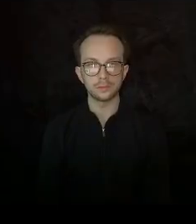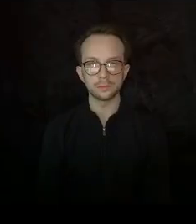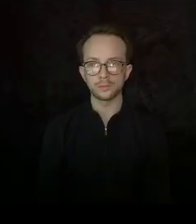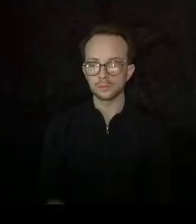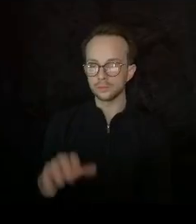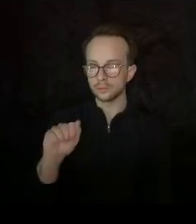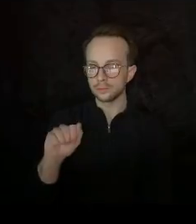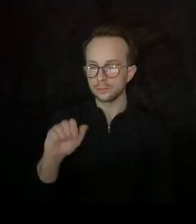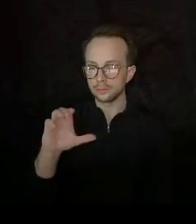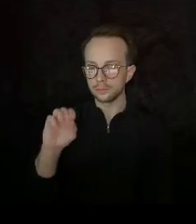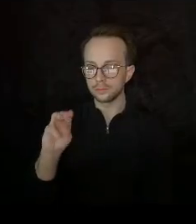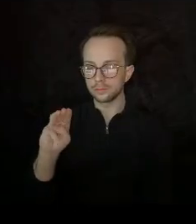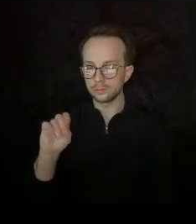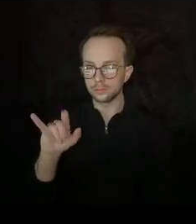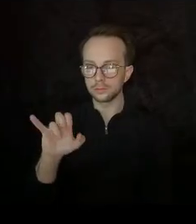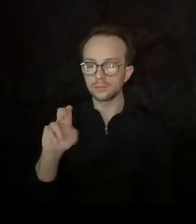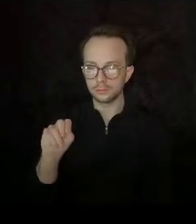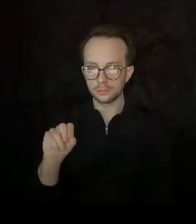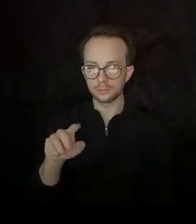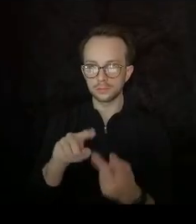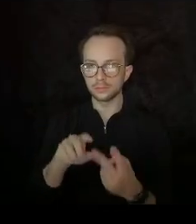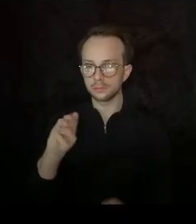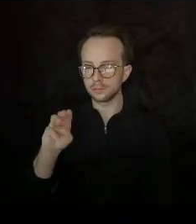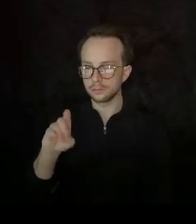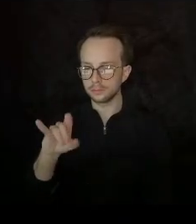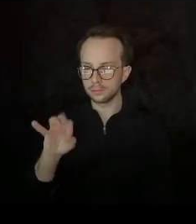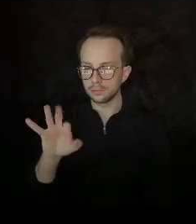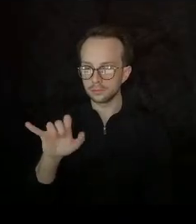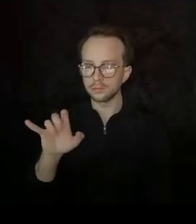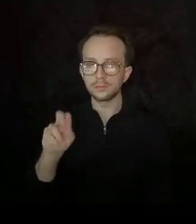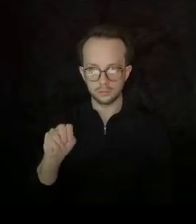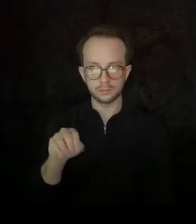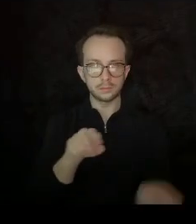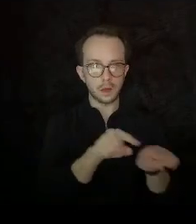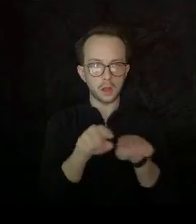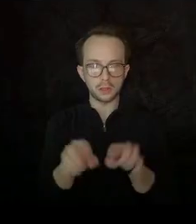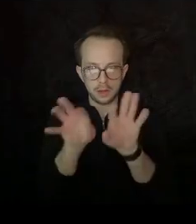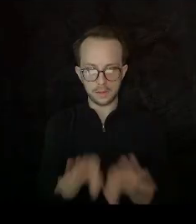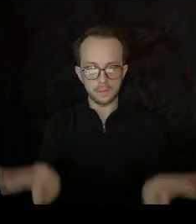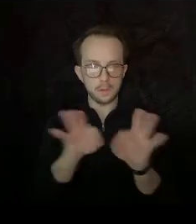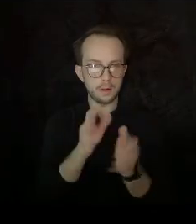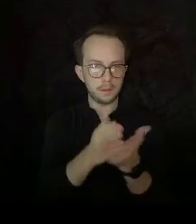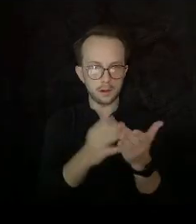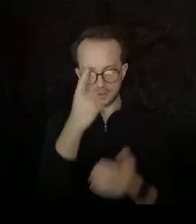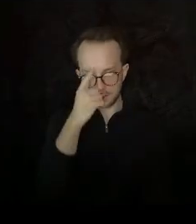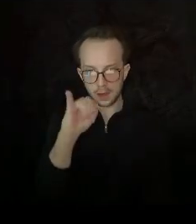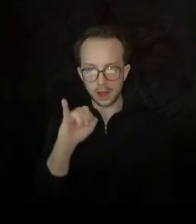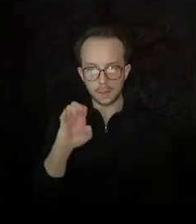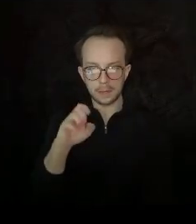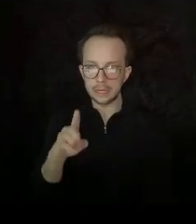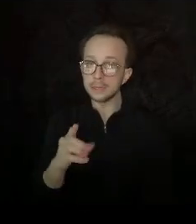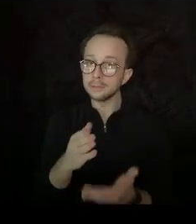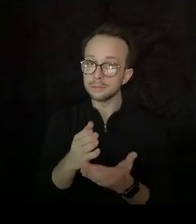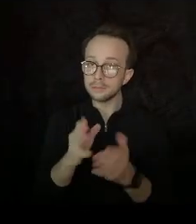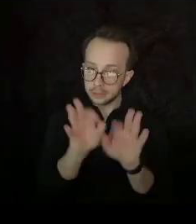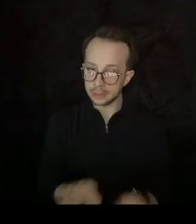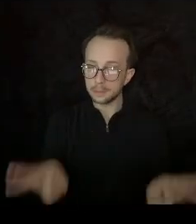Accommodations and modifications are also important parts of the IEP. It's important to know the difference between these.